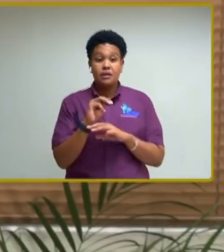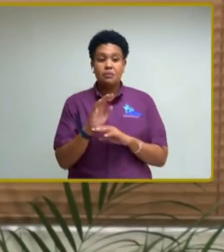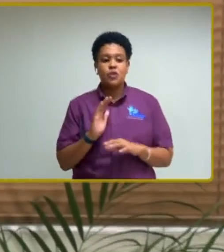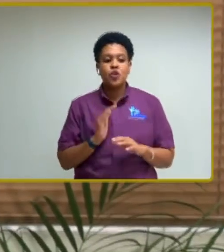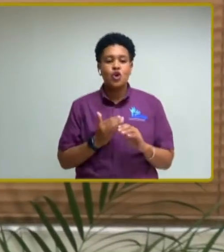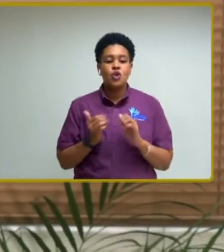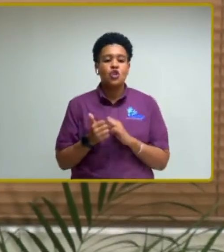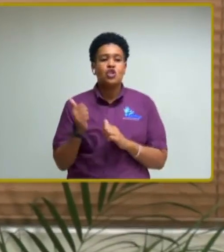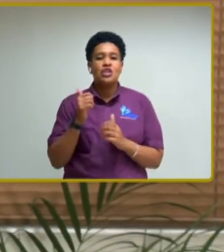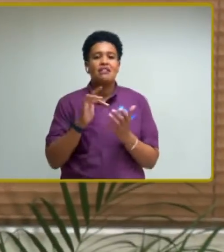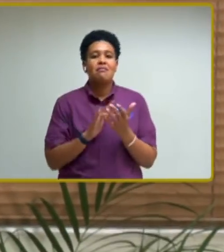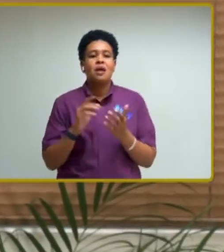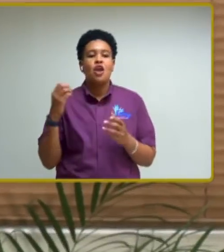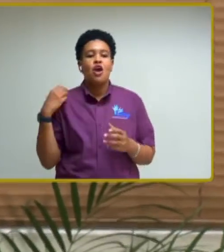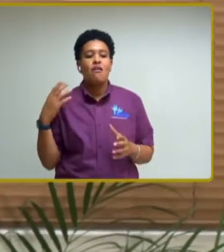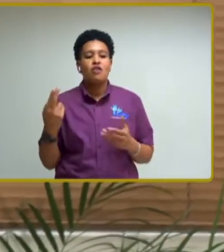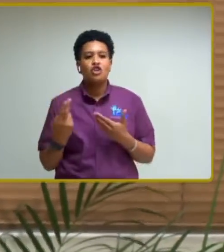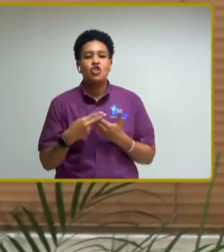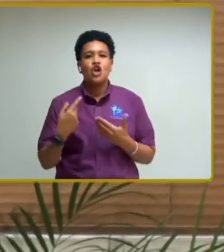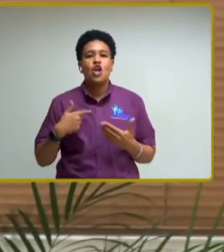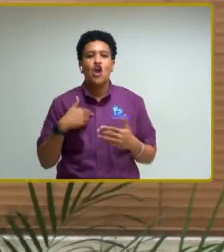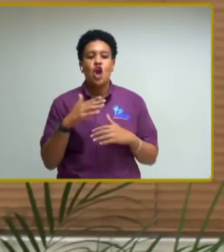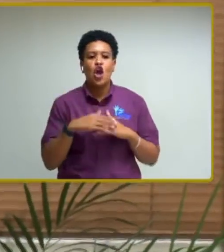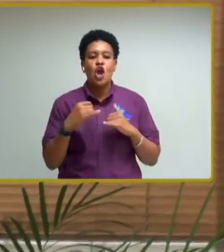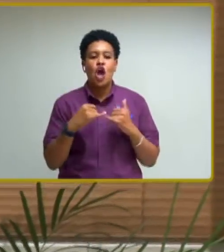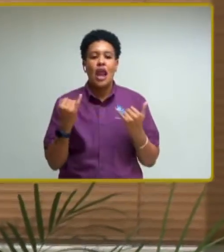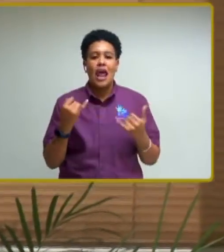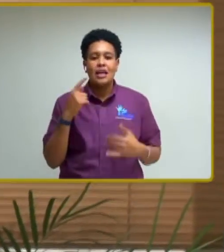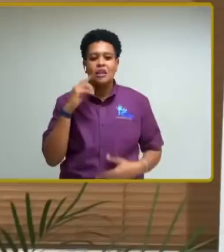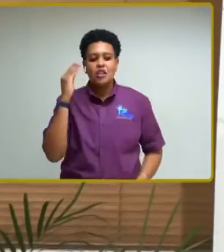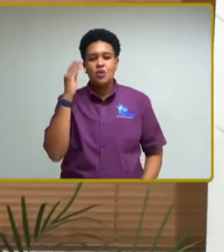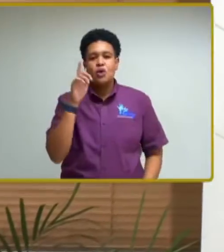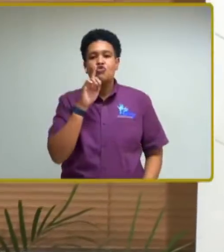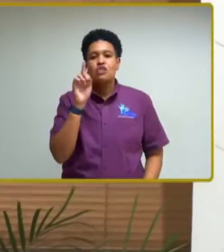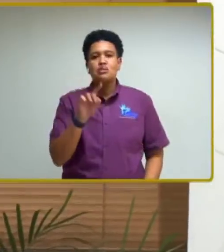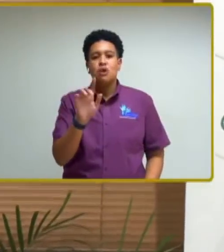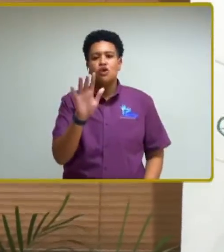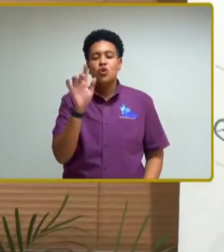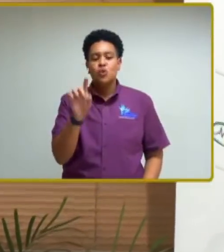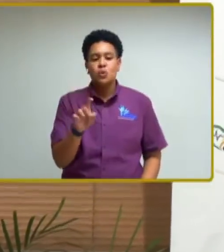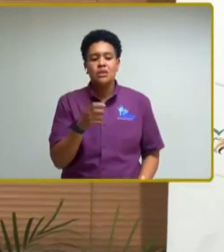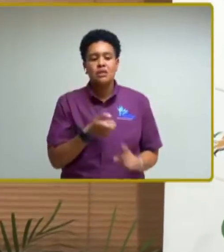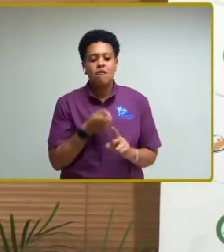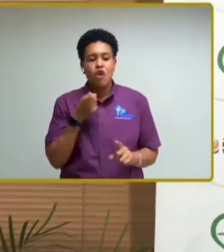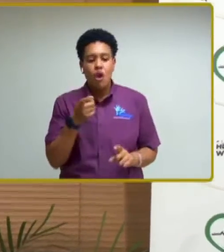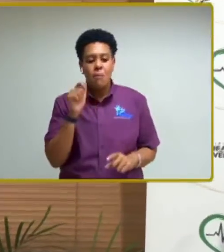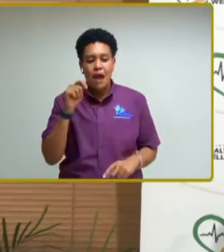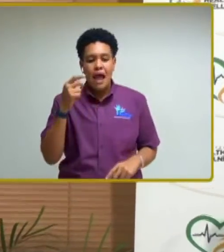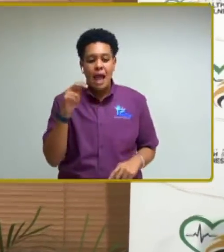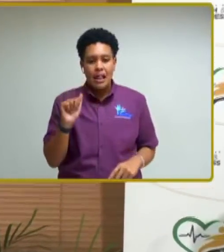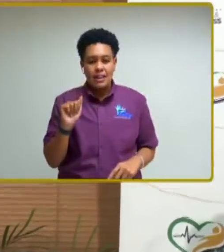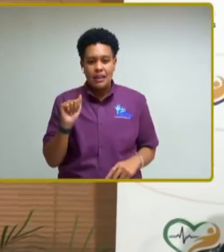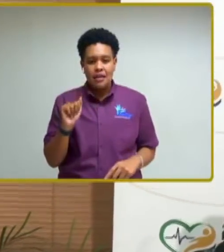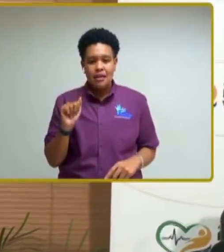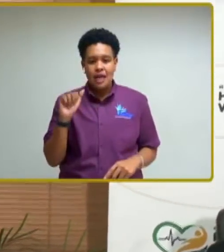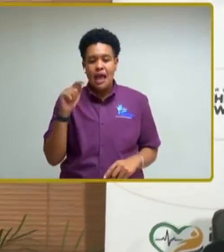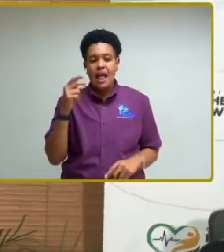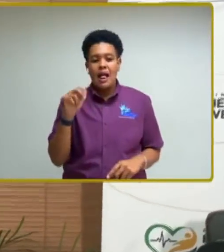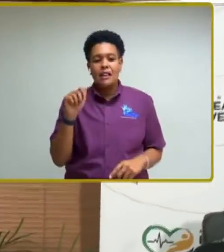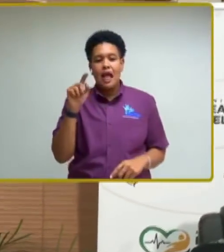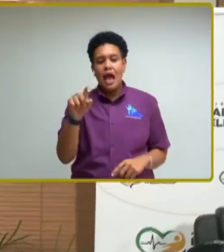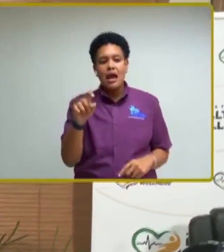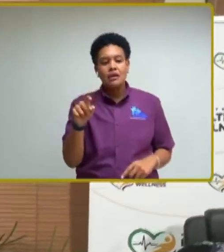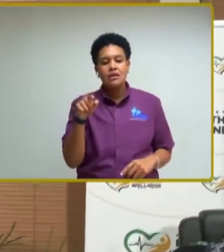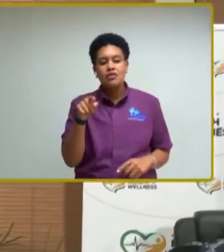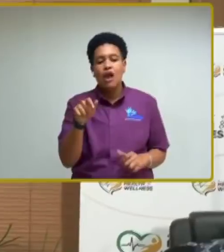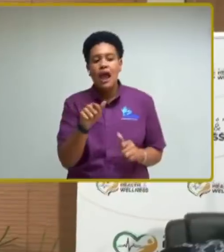Officer has joined us online, and she is going to respond to the question from Alfia. So Alfia is asking,